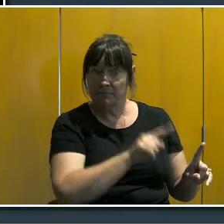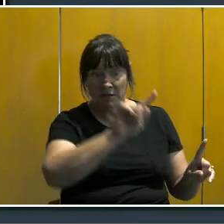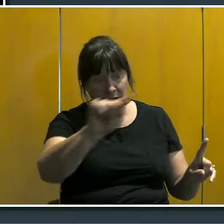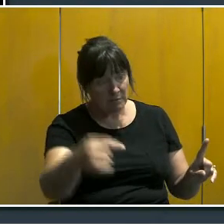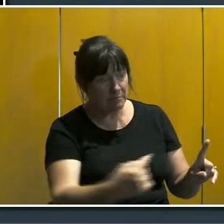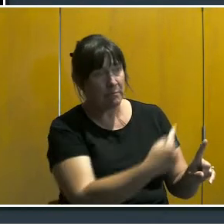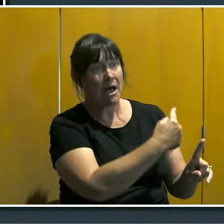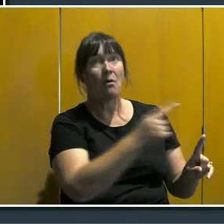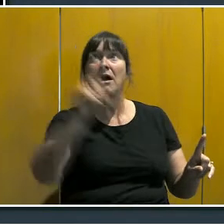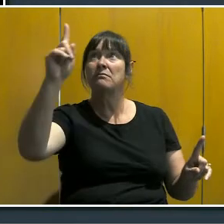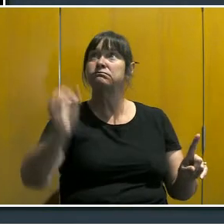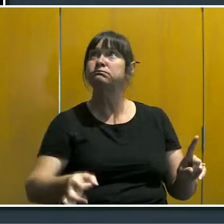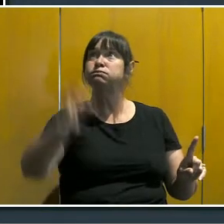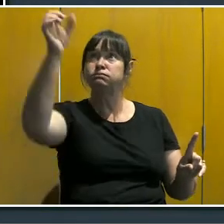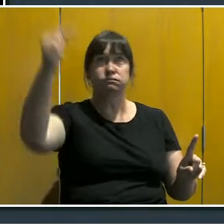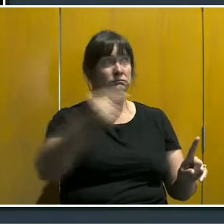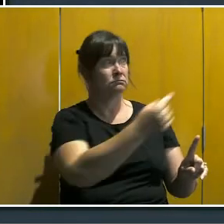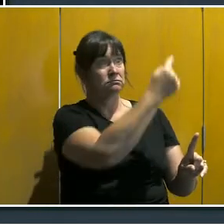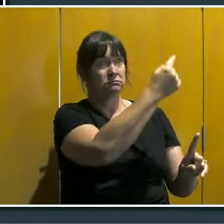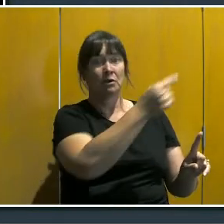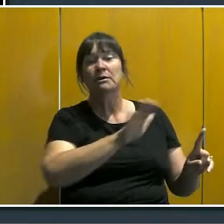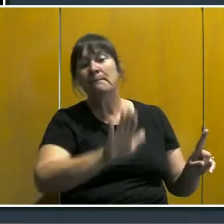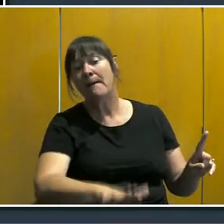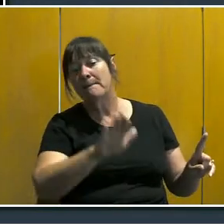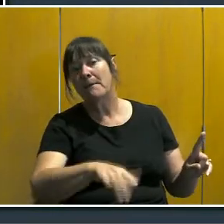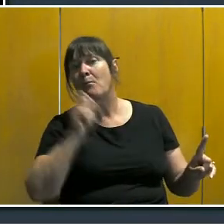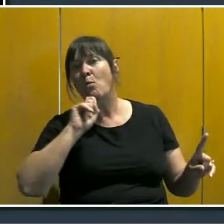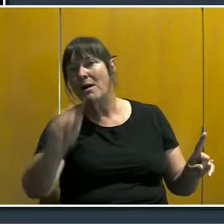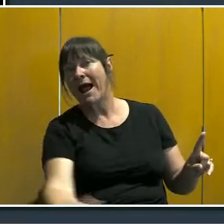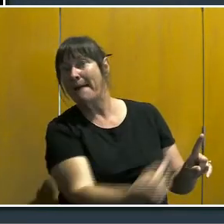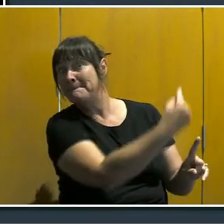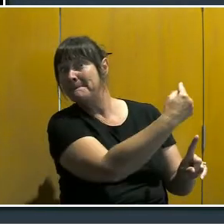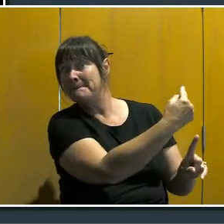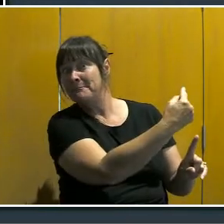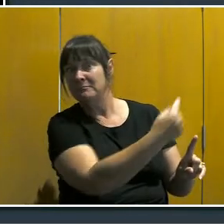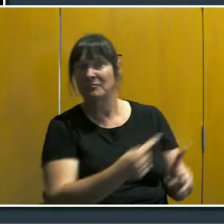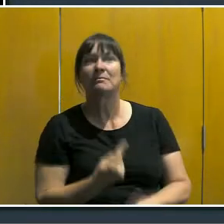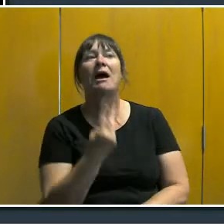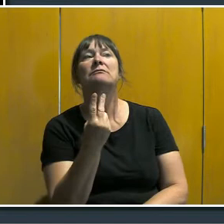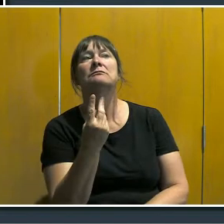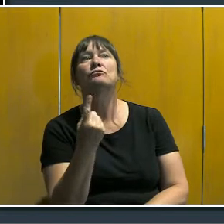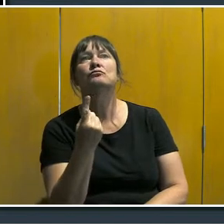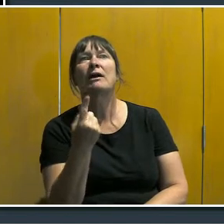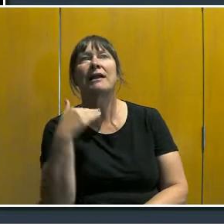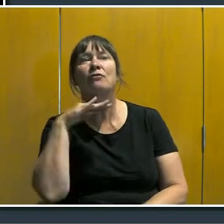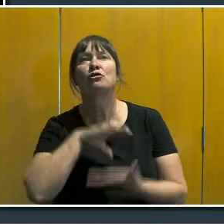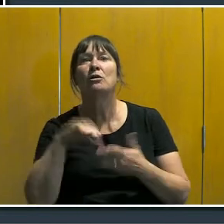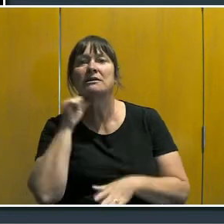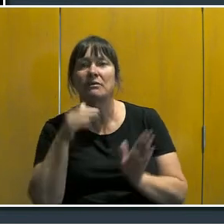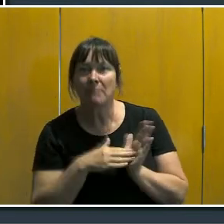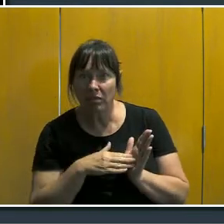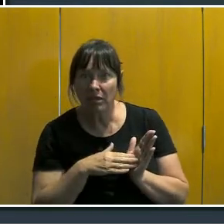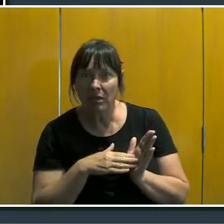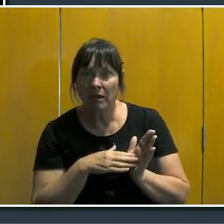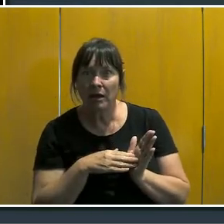accounts for approximately 1/3 of our power bill, so that's around $100 a month. We are responsible for power poles on all of our